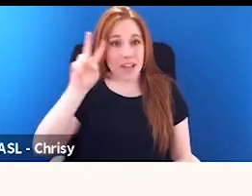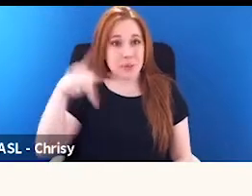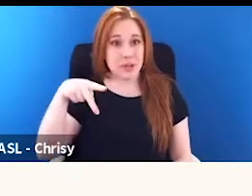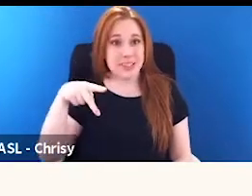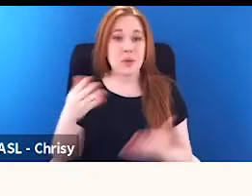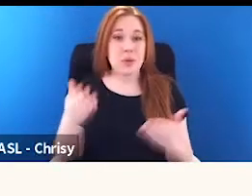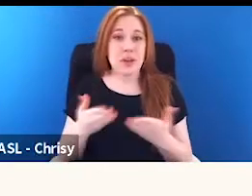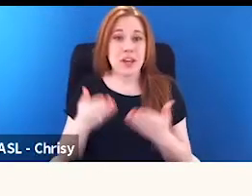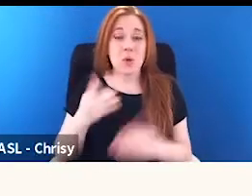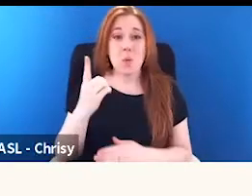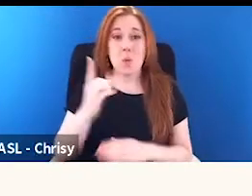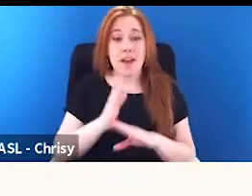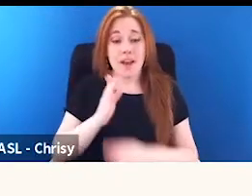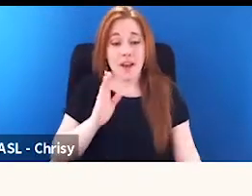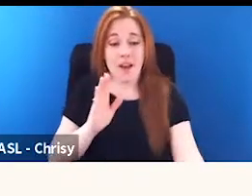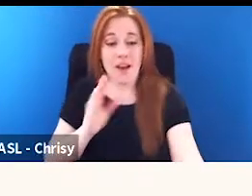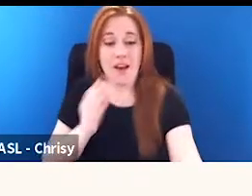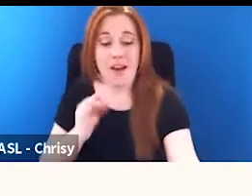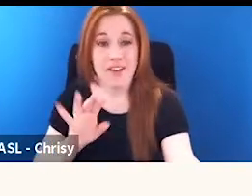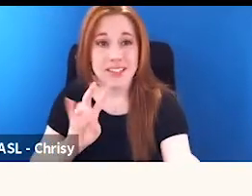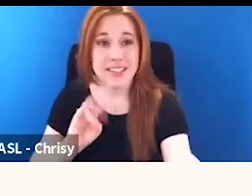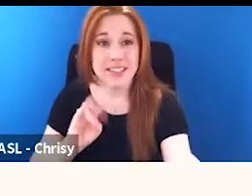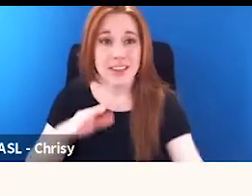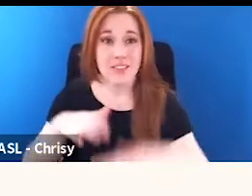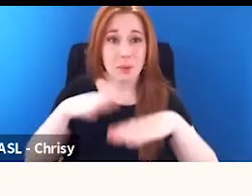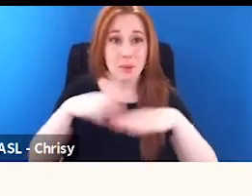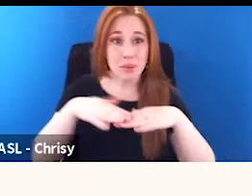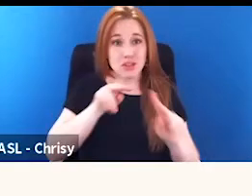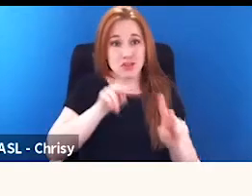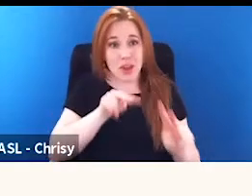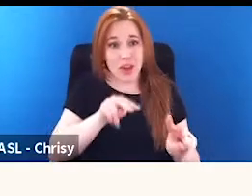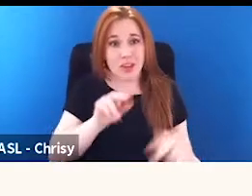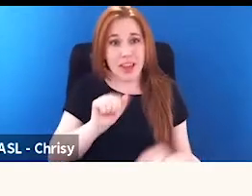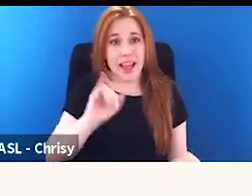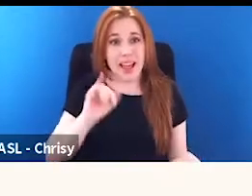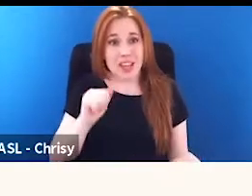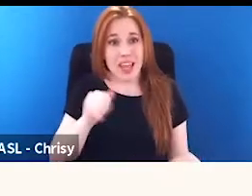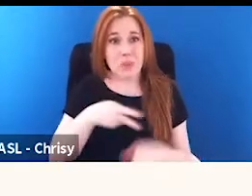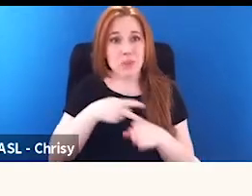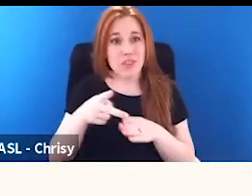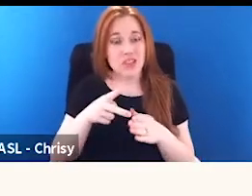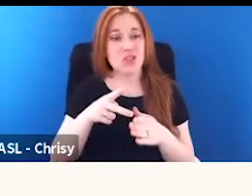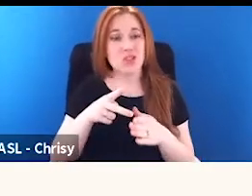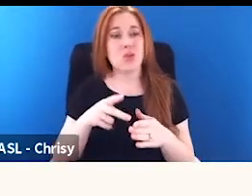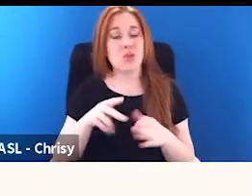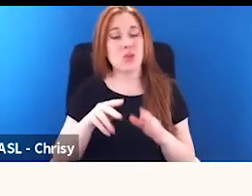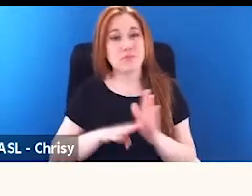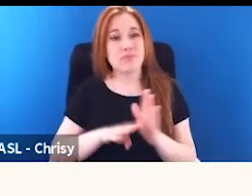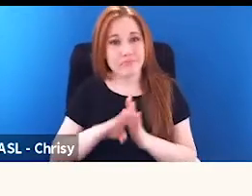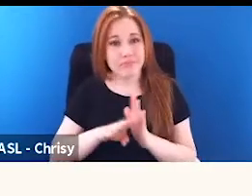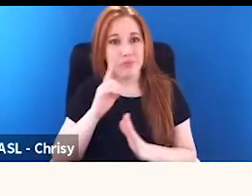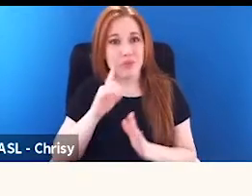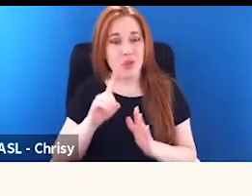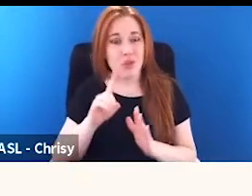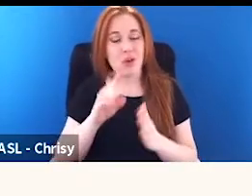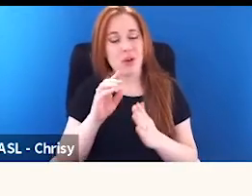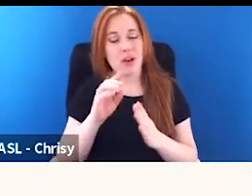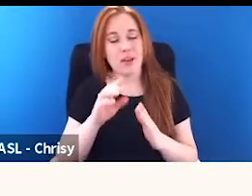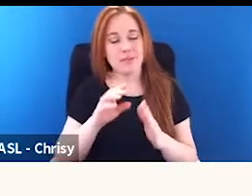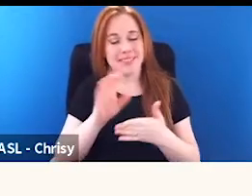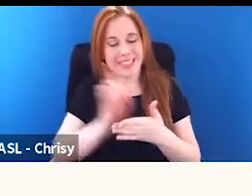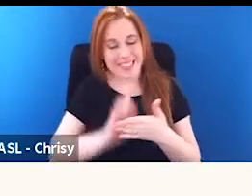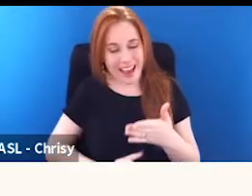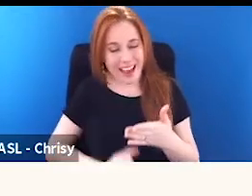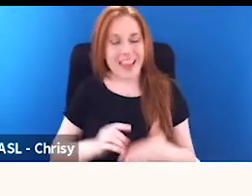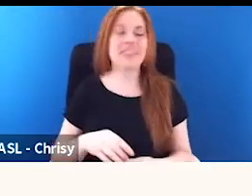one of the 70 plus chapters of AIGA, the professional organization for design. This week, I mean, as most of you have already know, but just as a